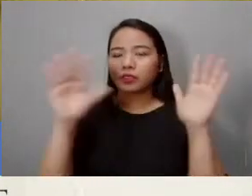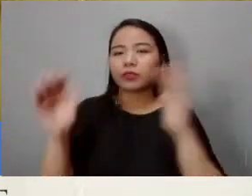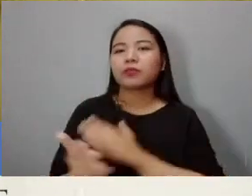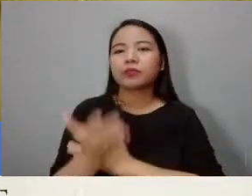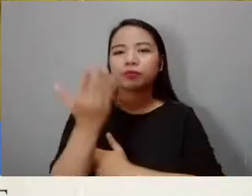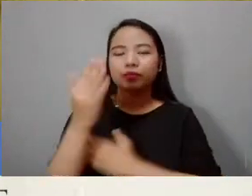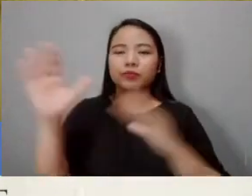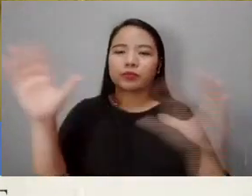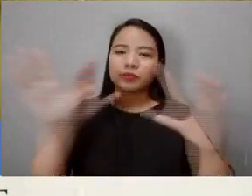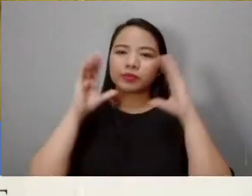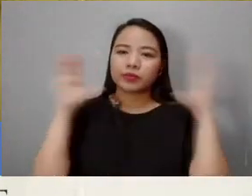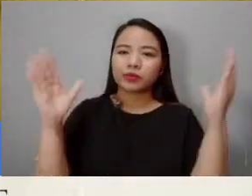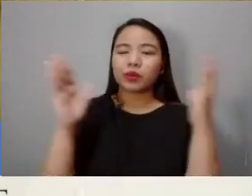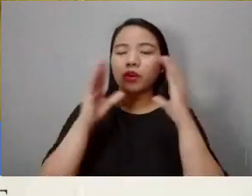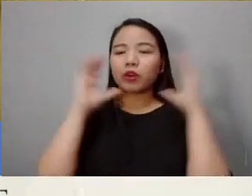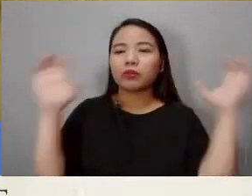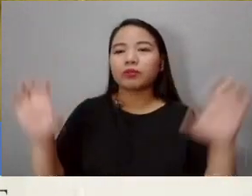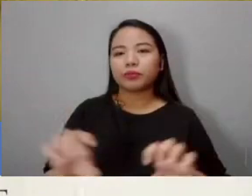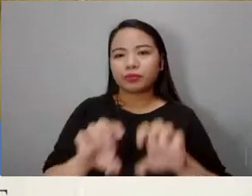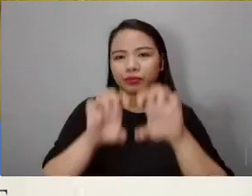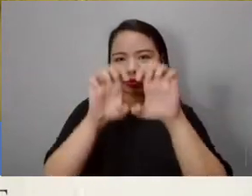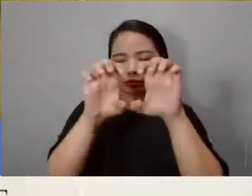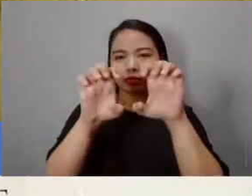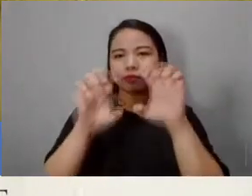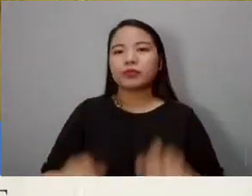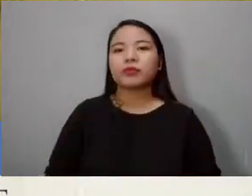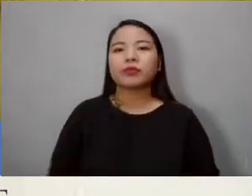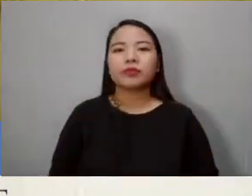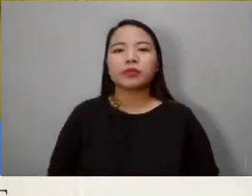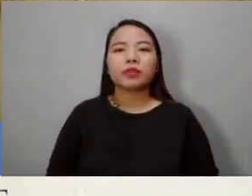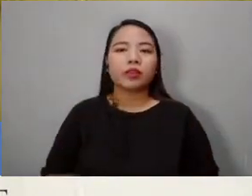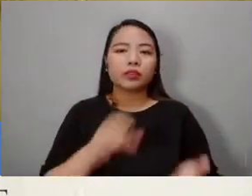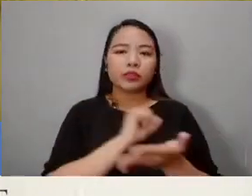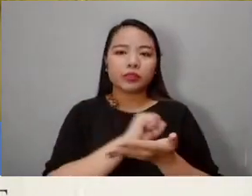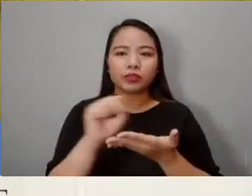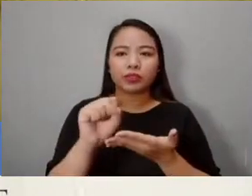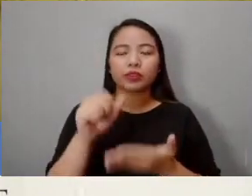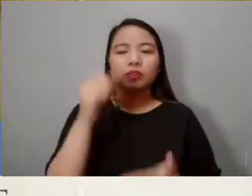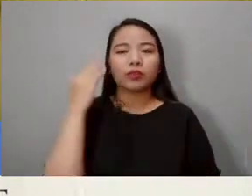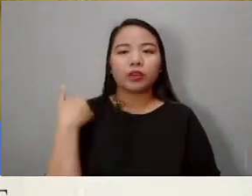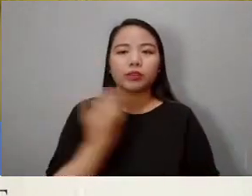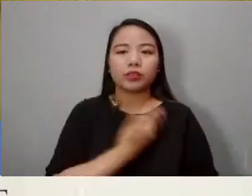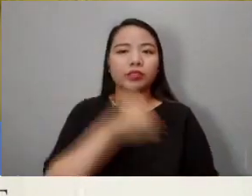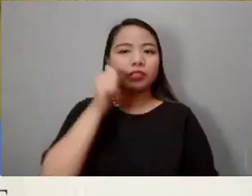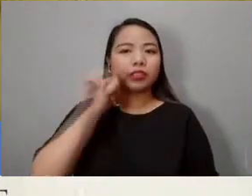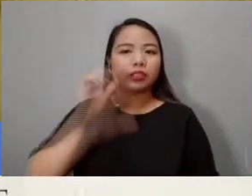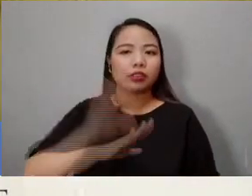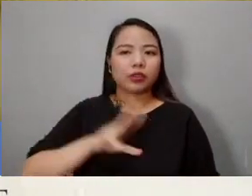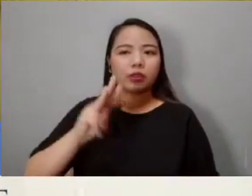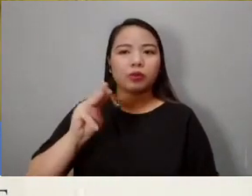the Eucharist on the Solemnity of Our Lady of Montserrat.